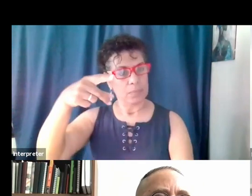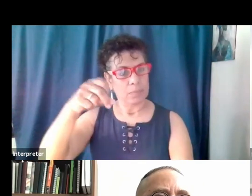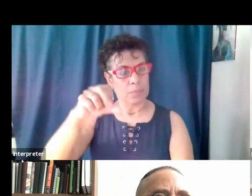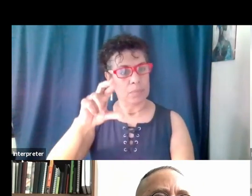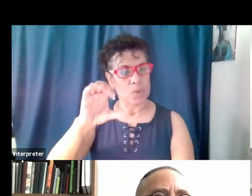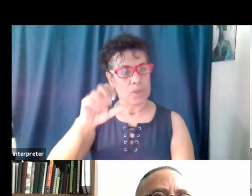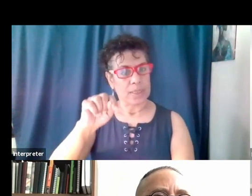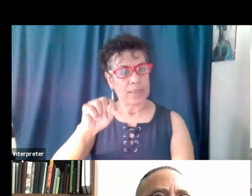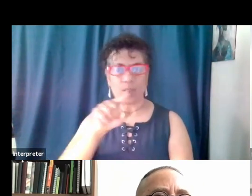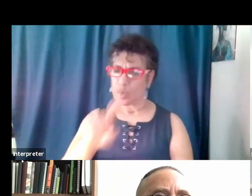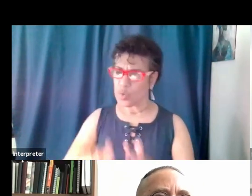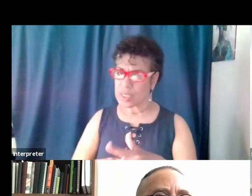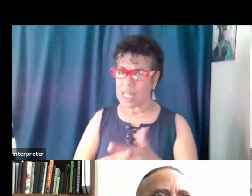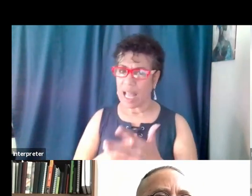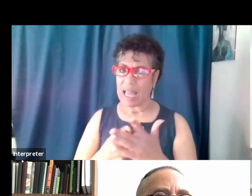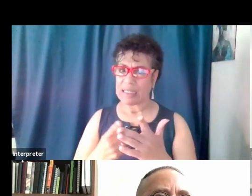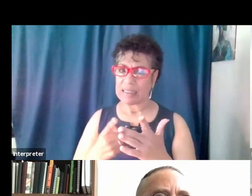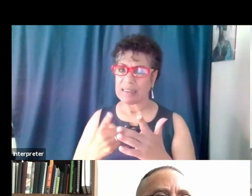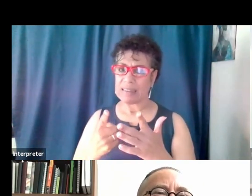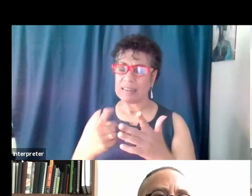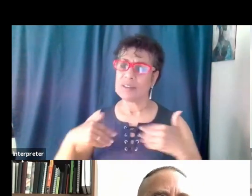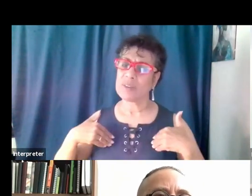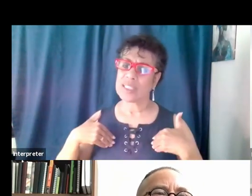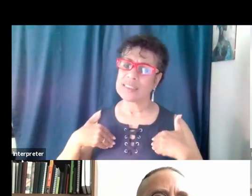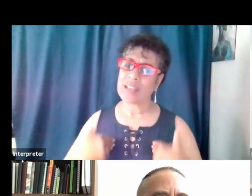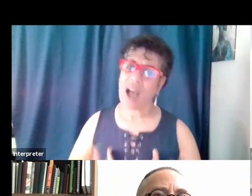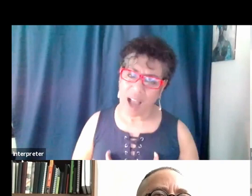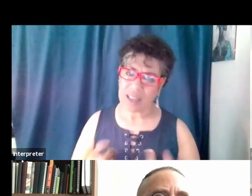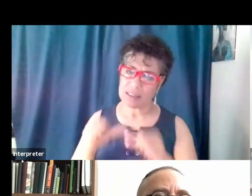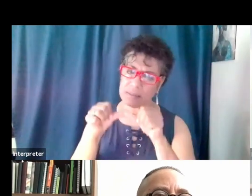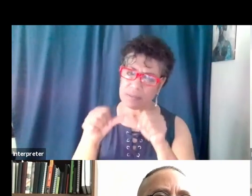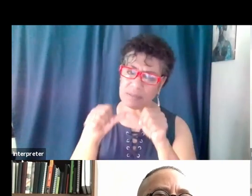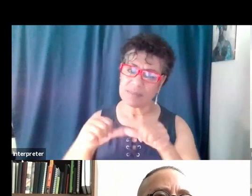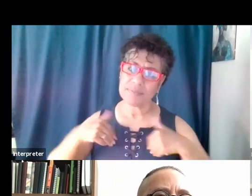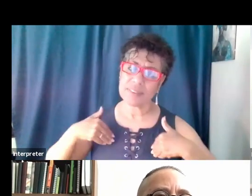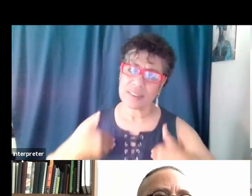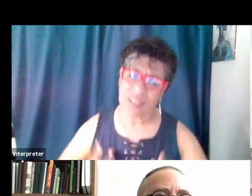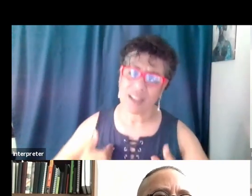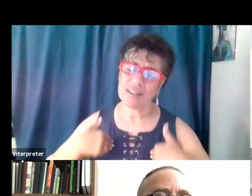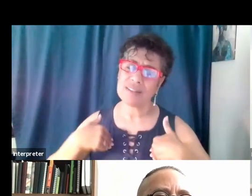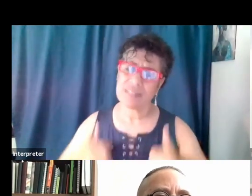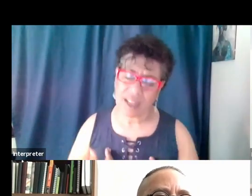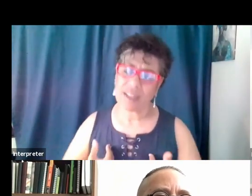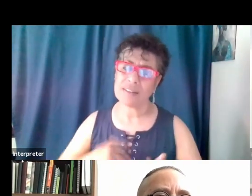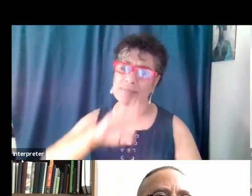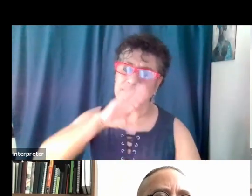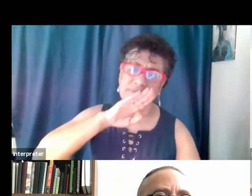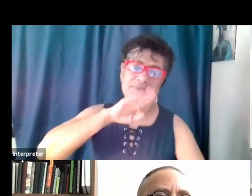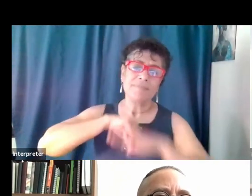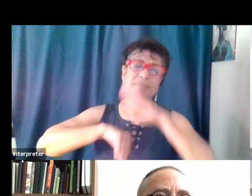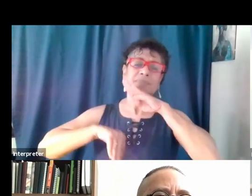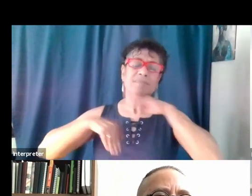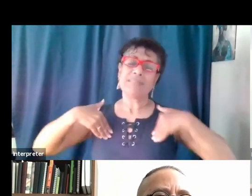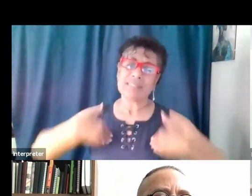of started out saying you can get tired being so persistent. There've been a lot of barriers and hills.